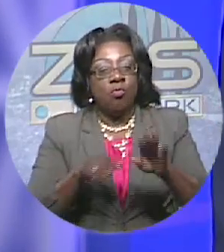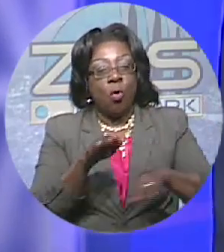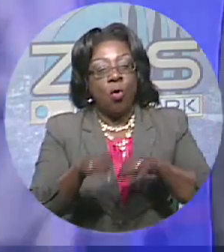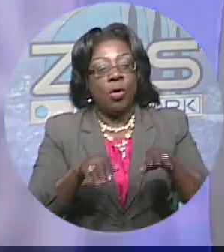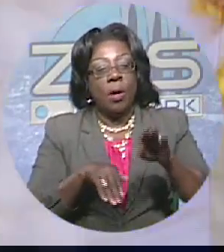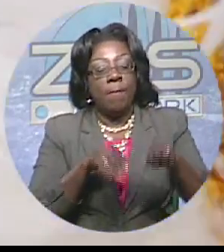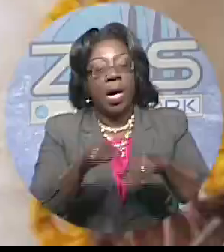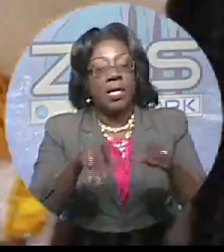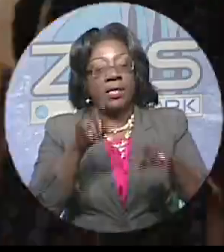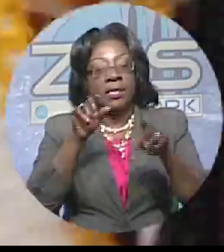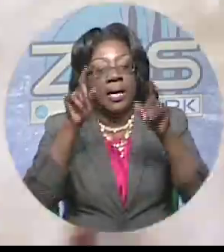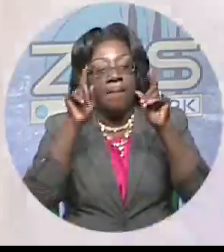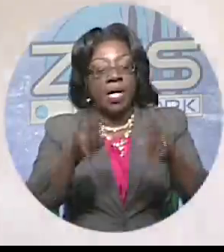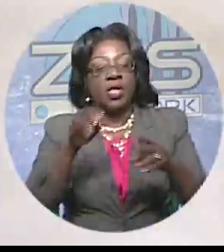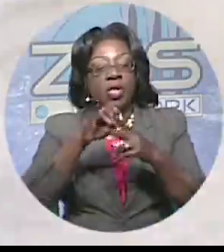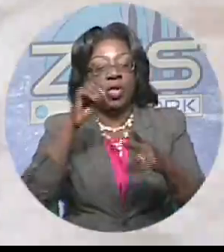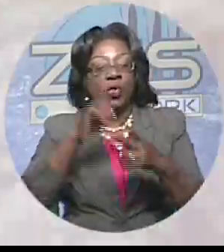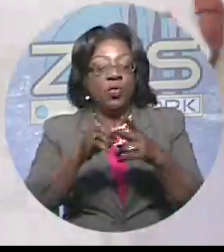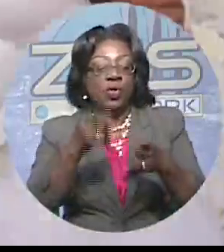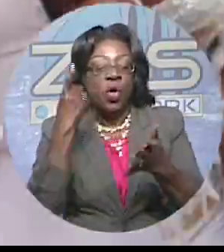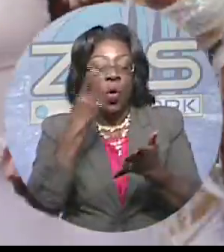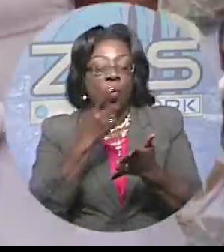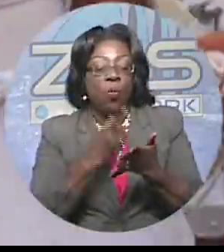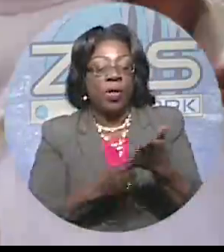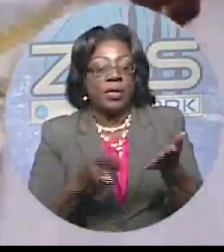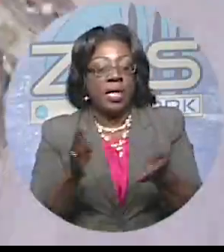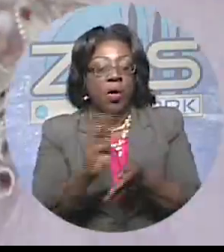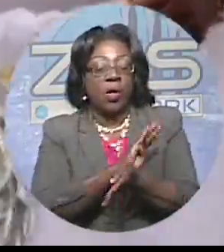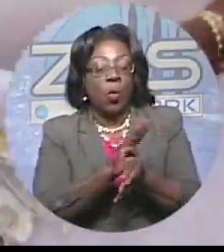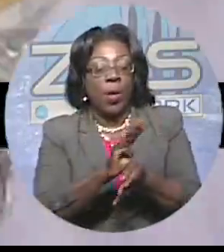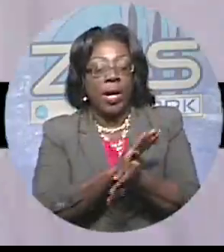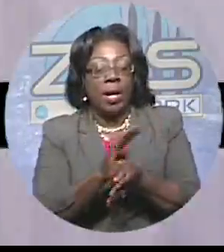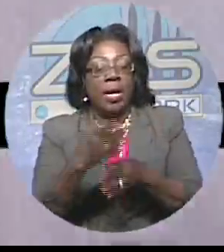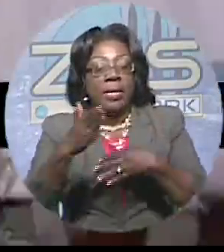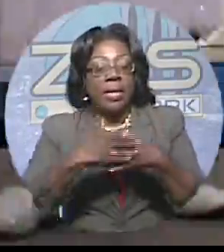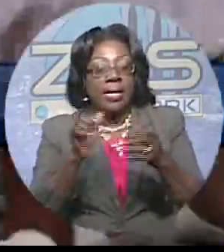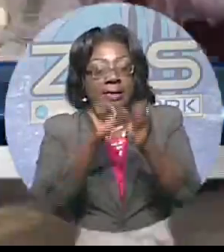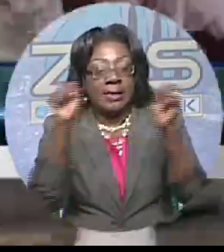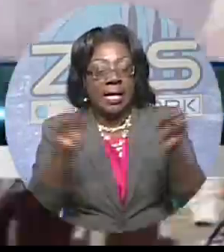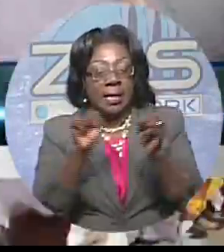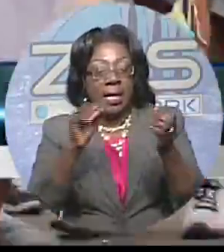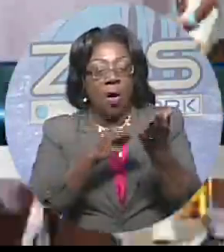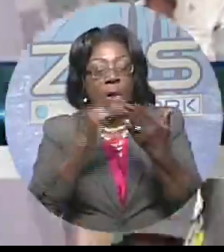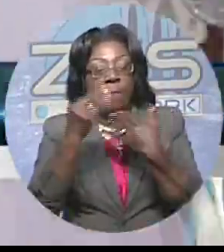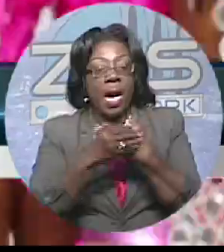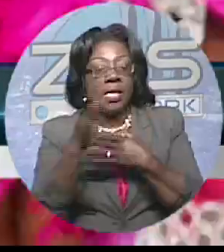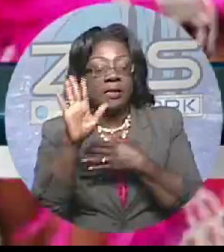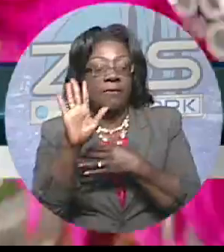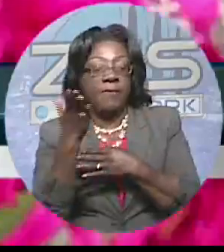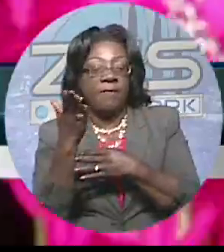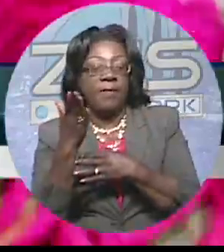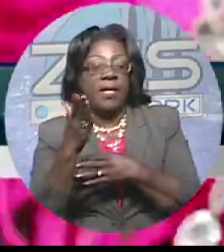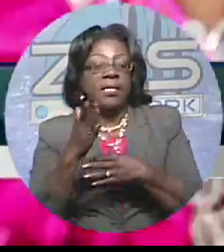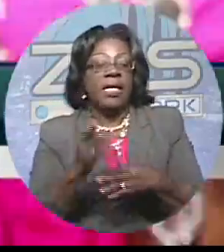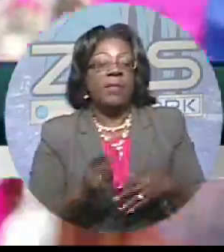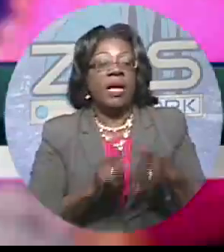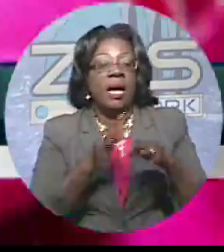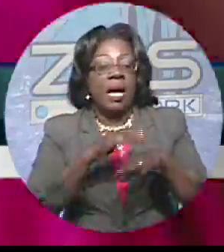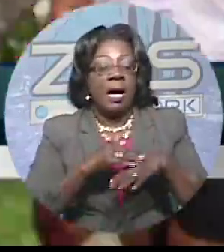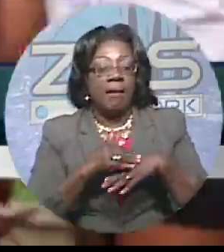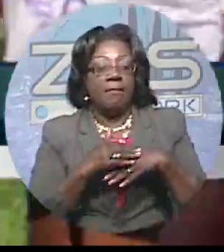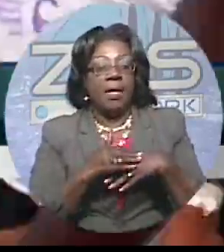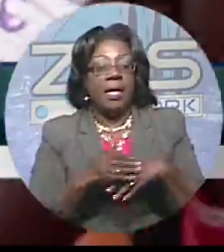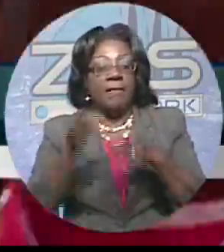they must decide what they're going to jump in. Next Saturday, March 5th, the Bahamas Carnival Band Owners Association